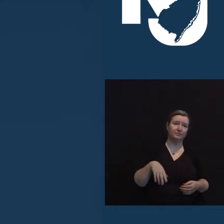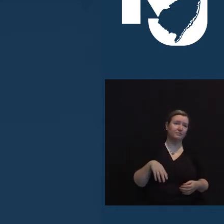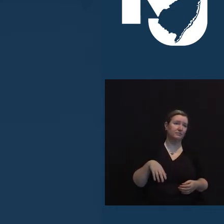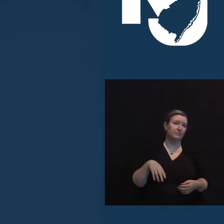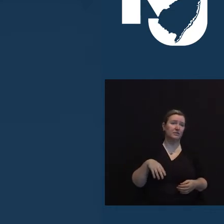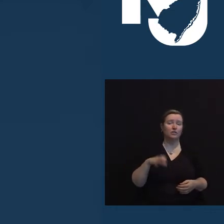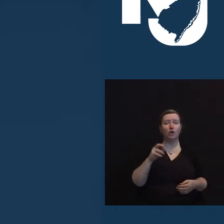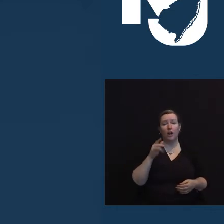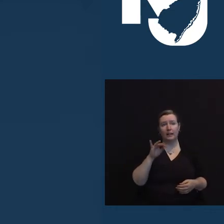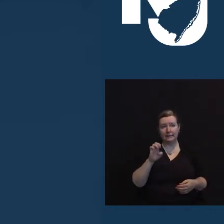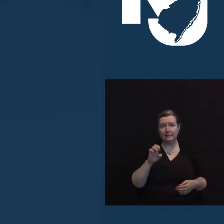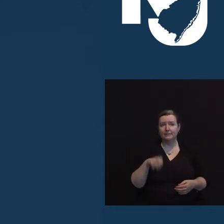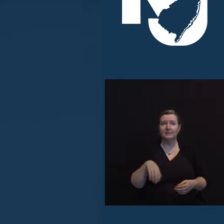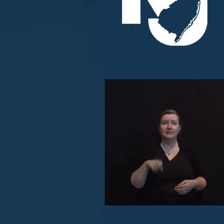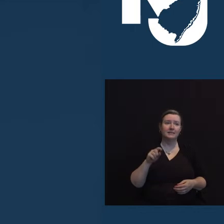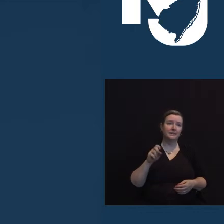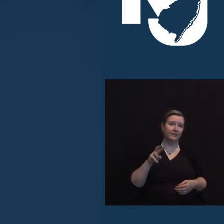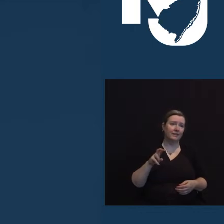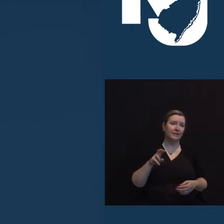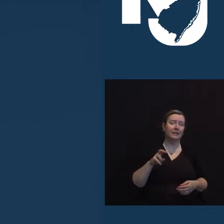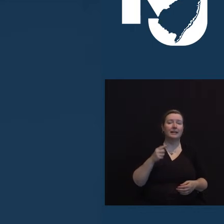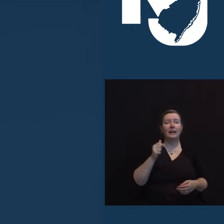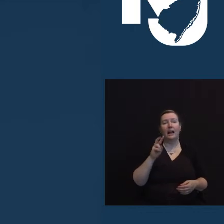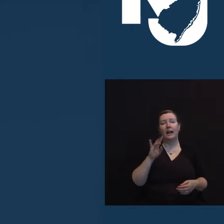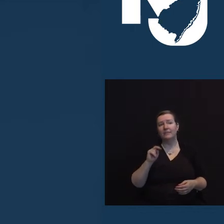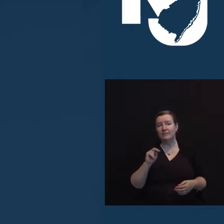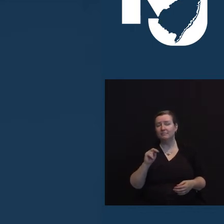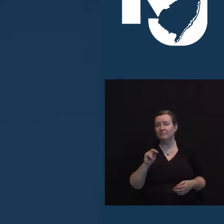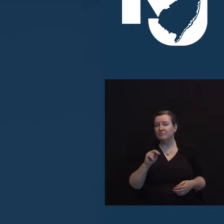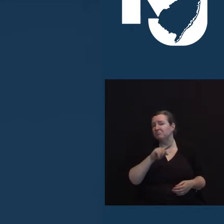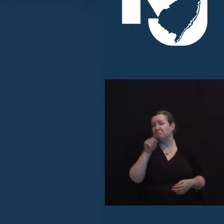Gavin, Dylan, Caden, and Zoe.